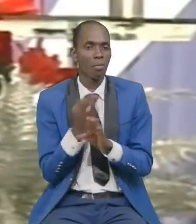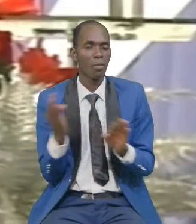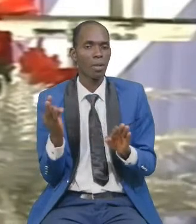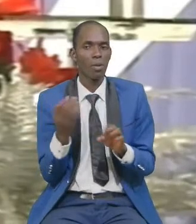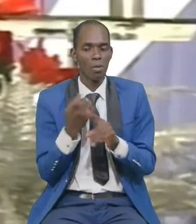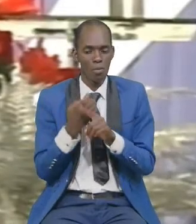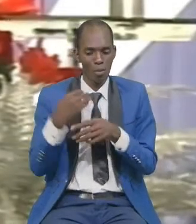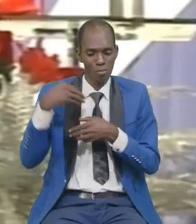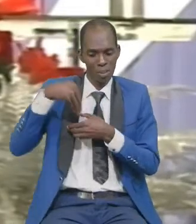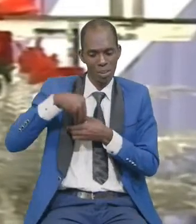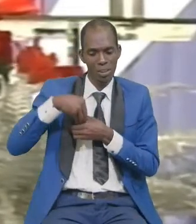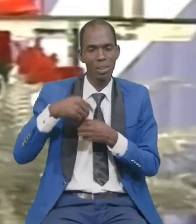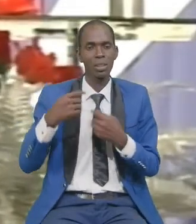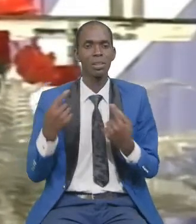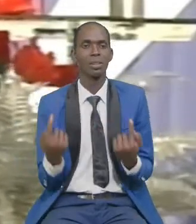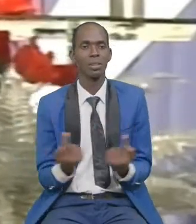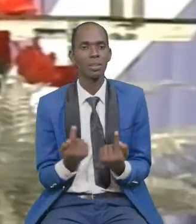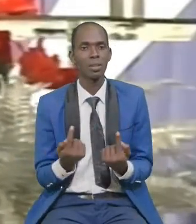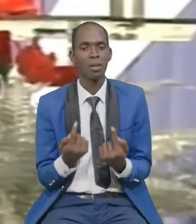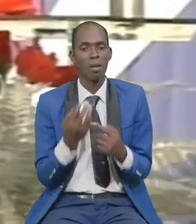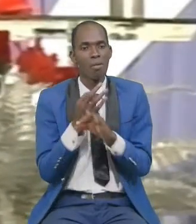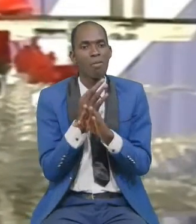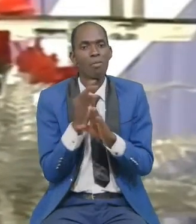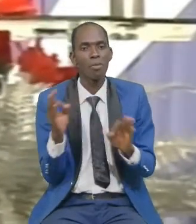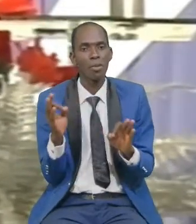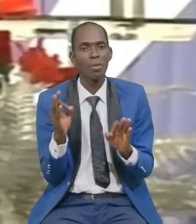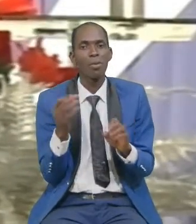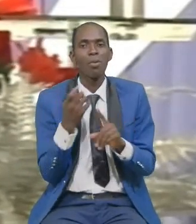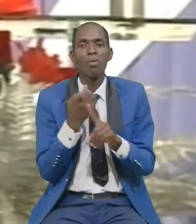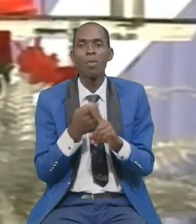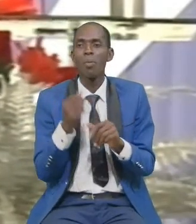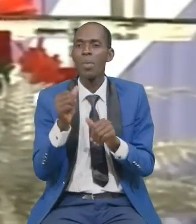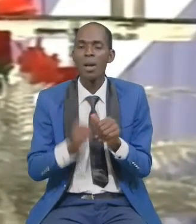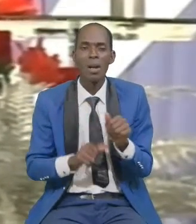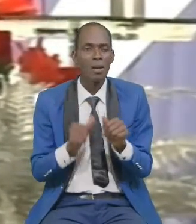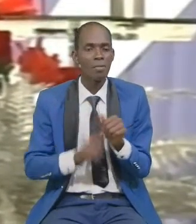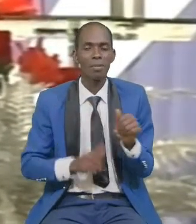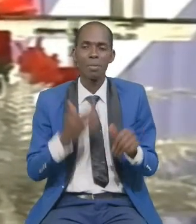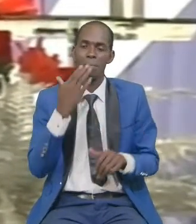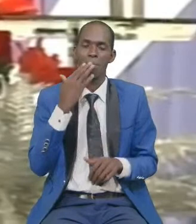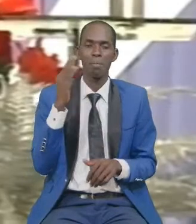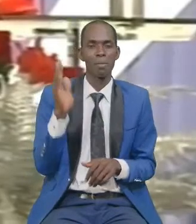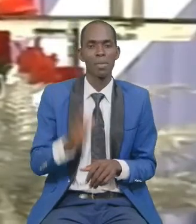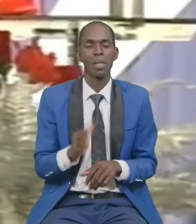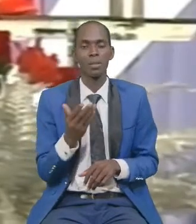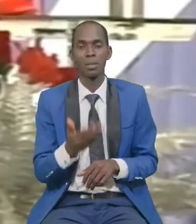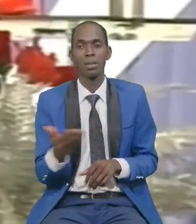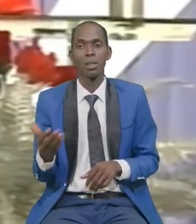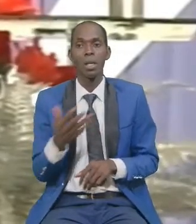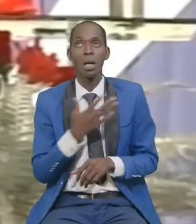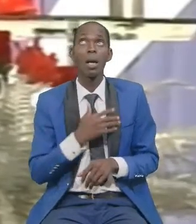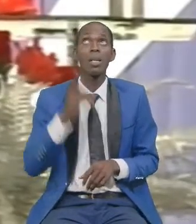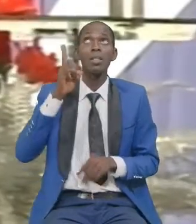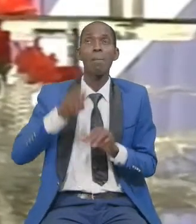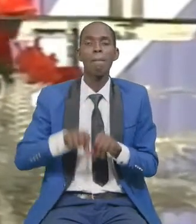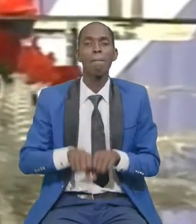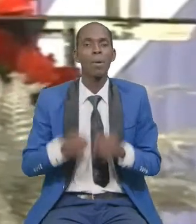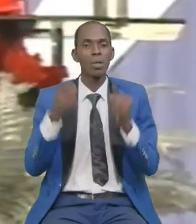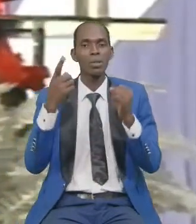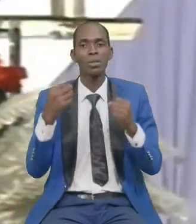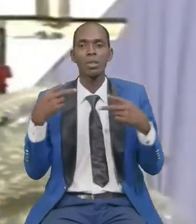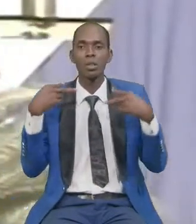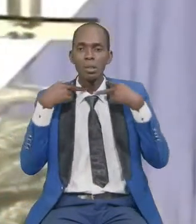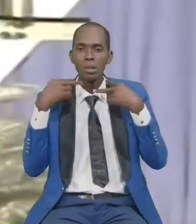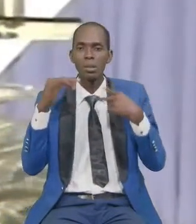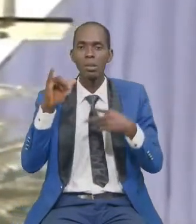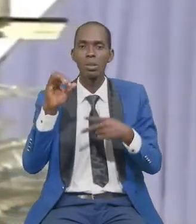from internal sin. Free from every evil. And he breaks the yoke of evil